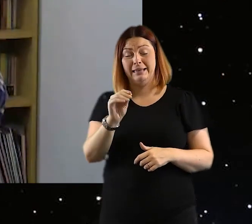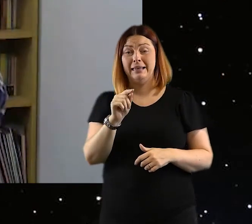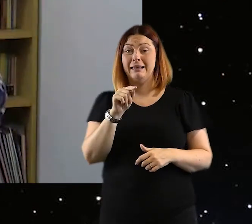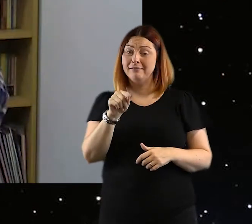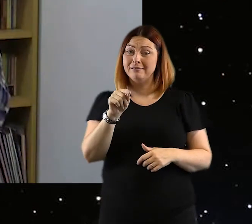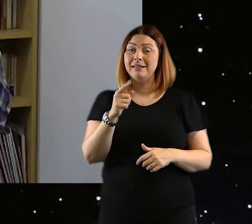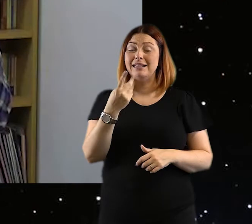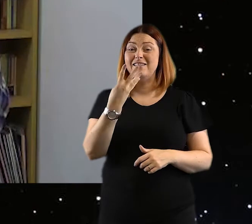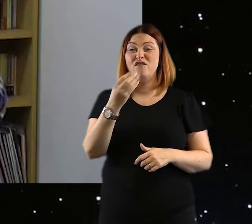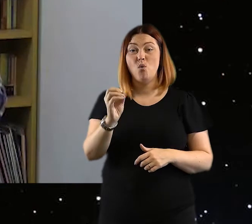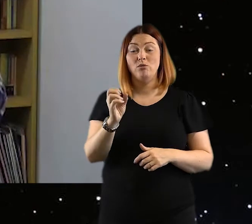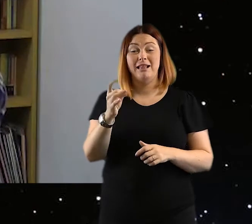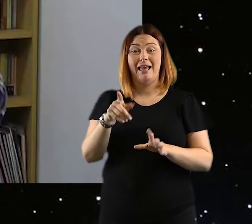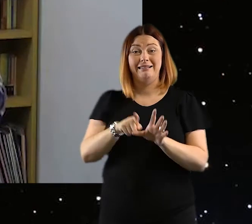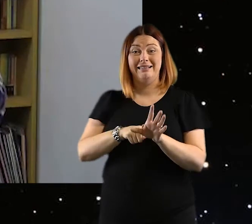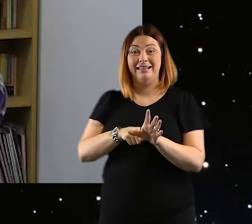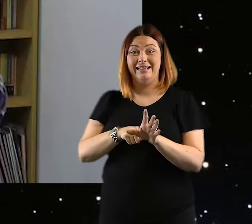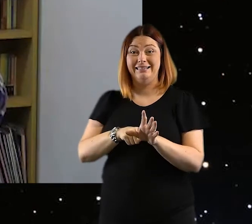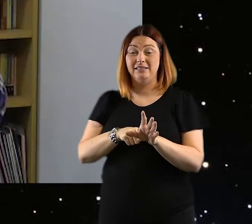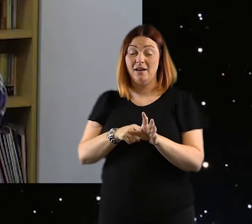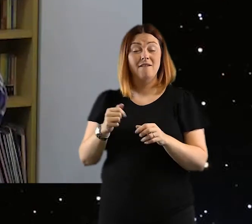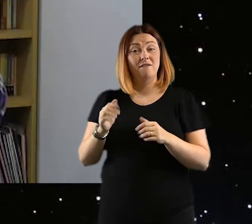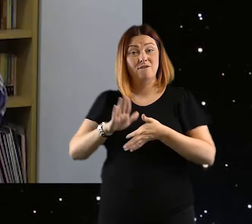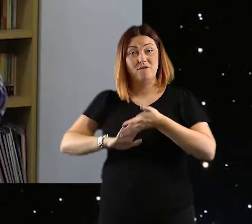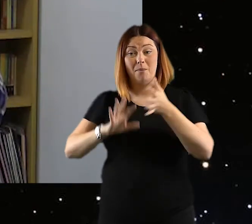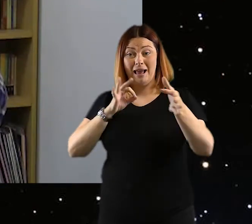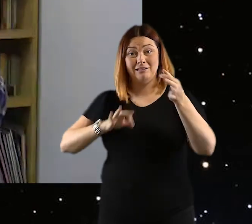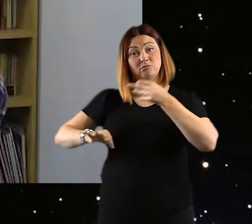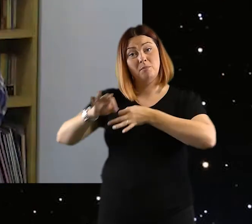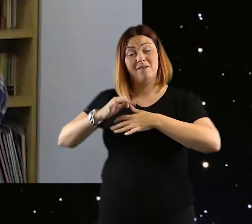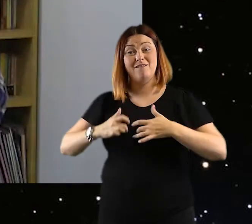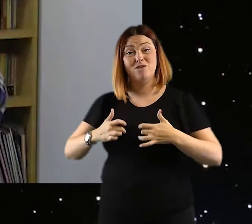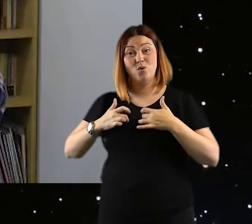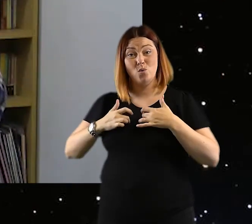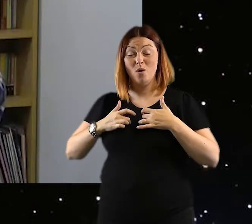It should be emphasised that this one, so 40 light years is the distance to this